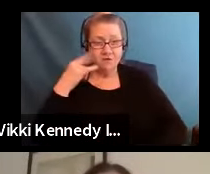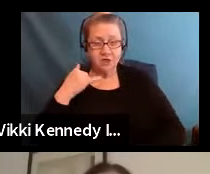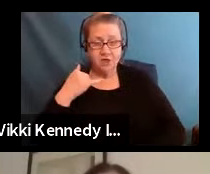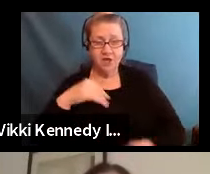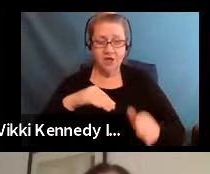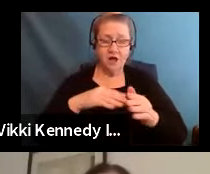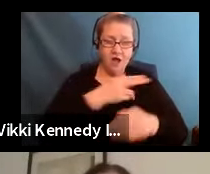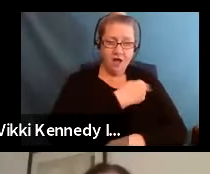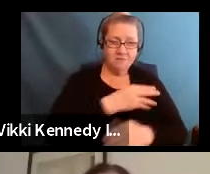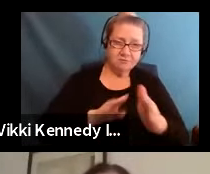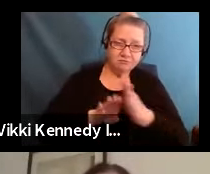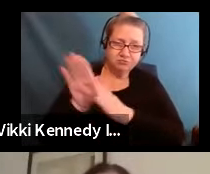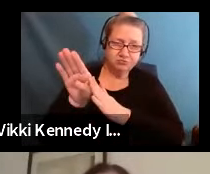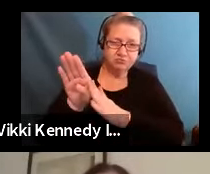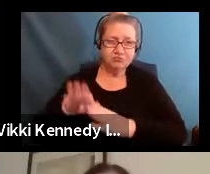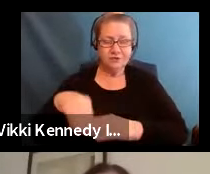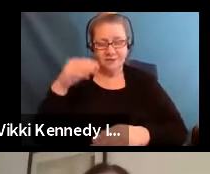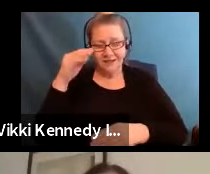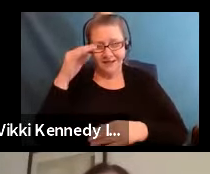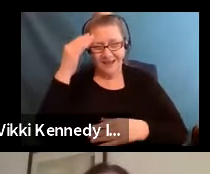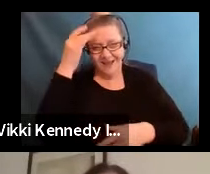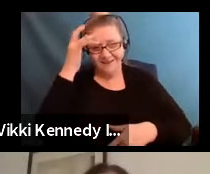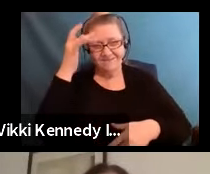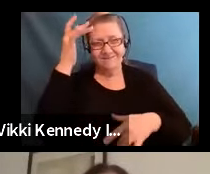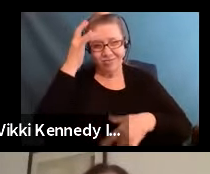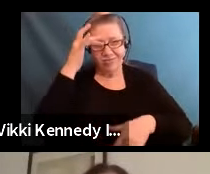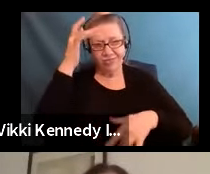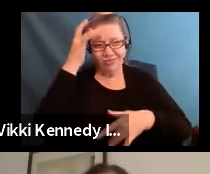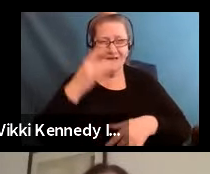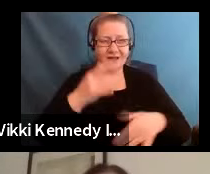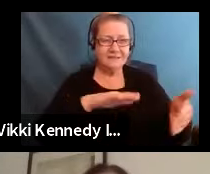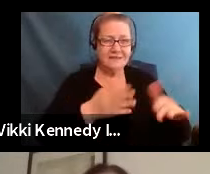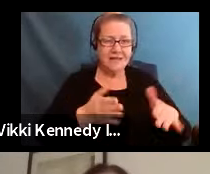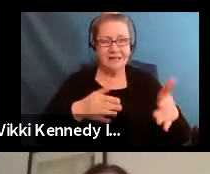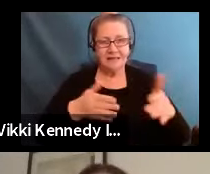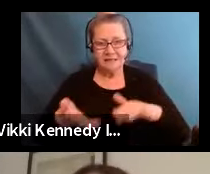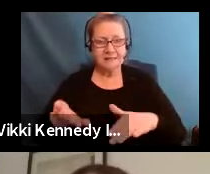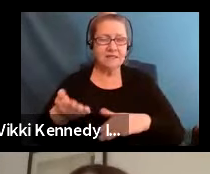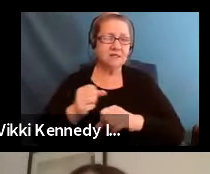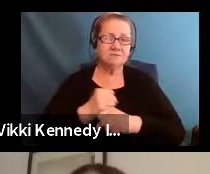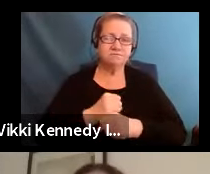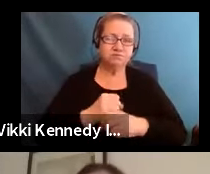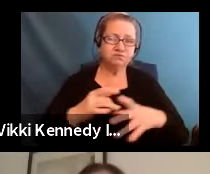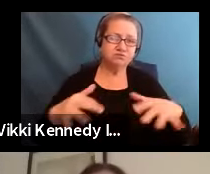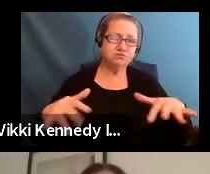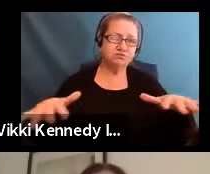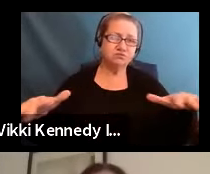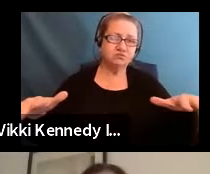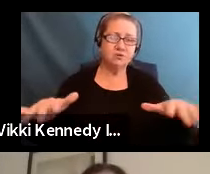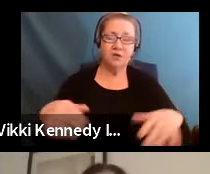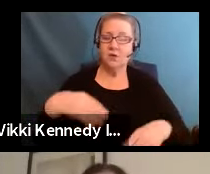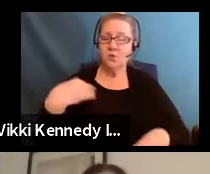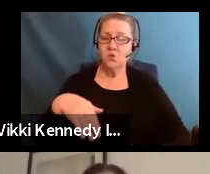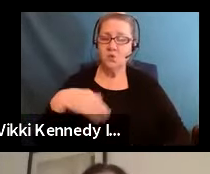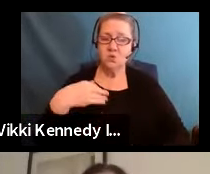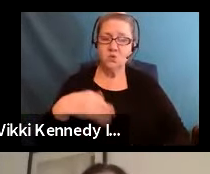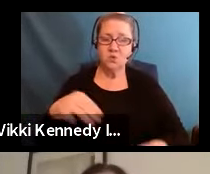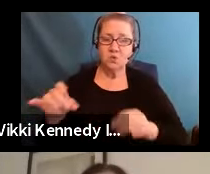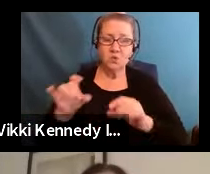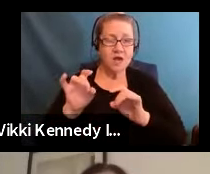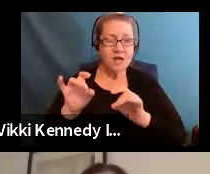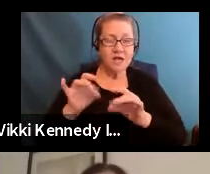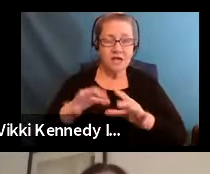the infections, the deaths that are happening. So we're in a real critical time right now,